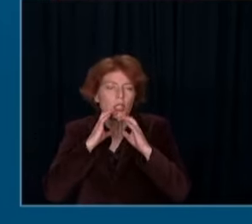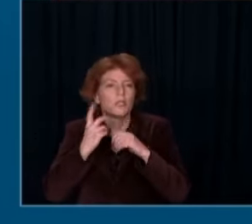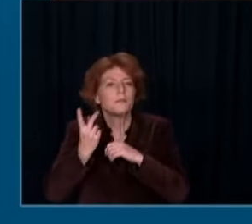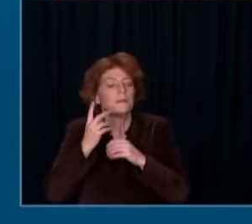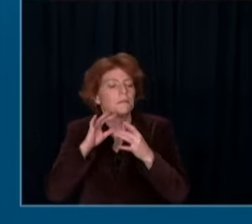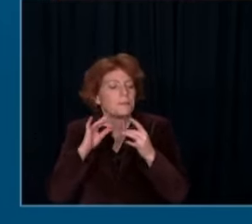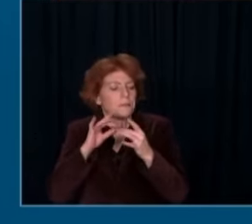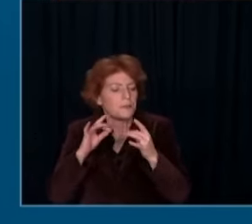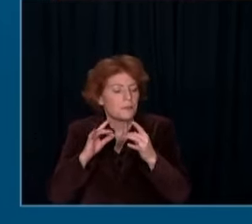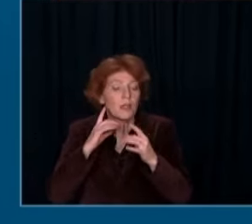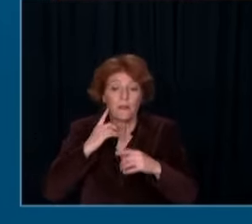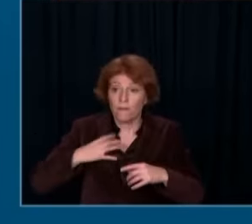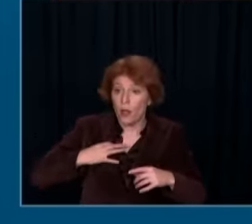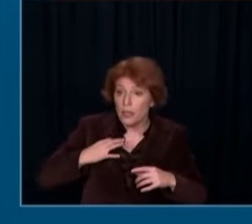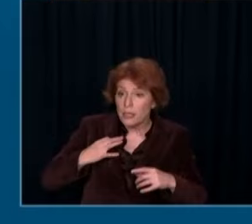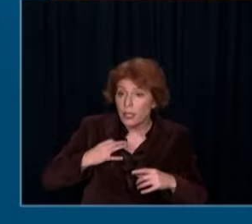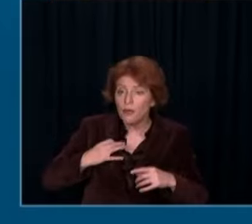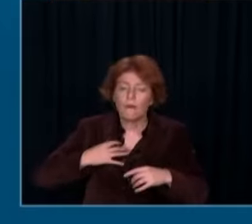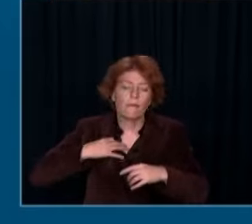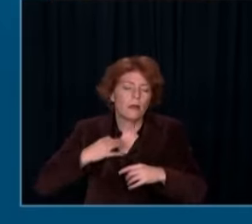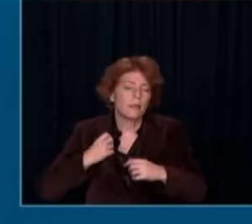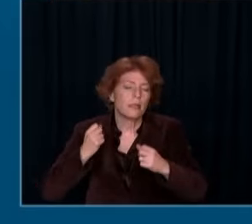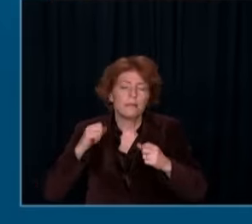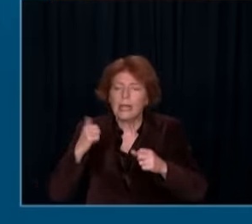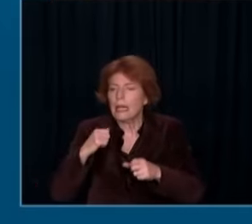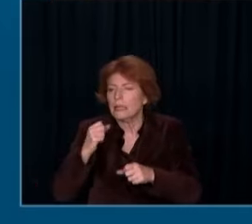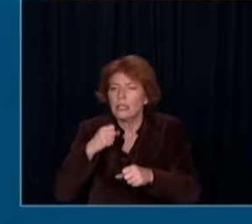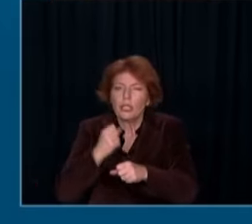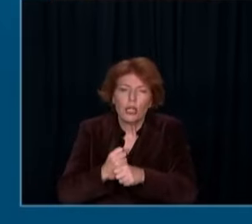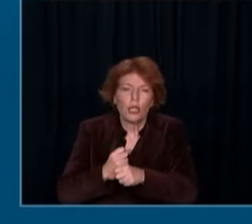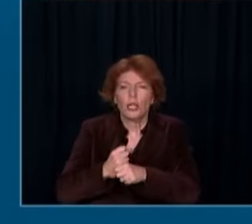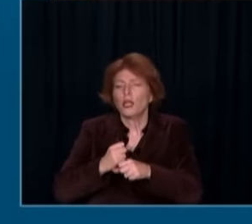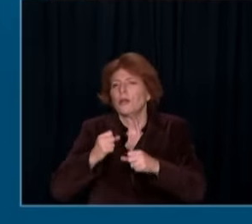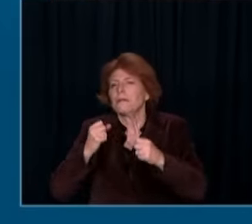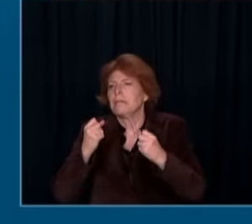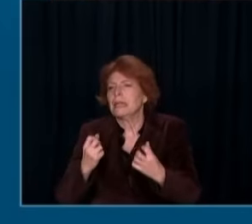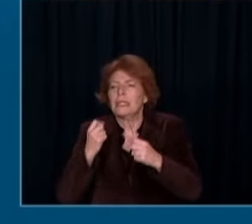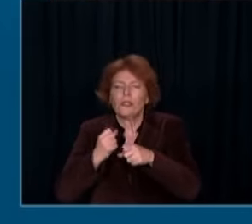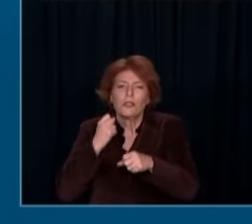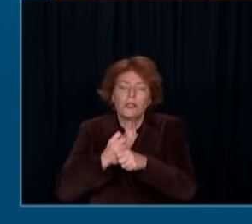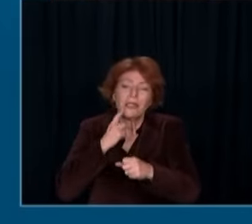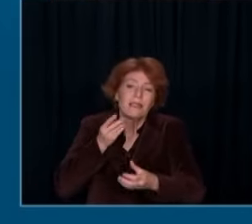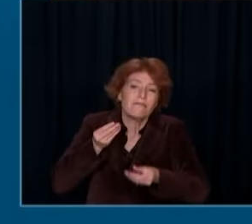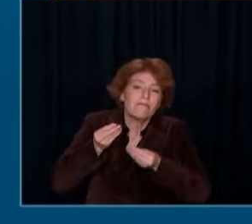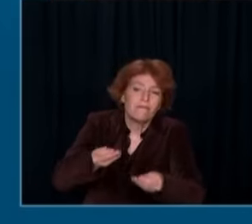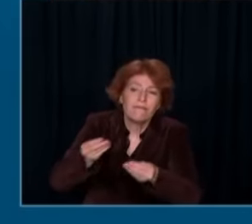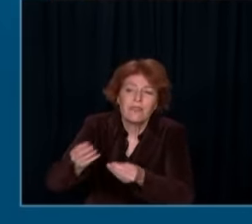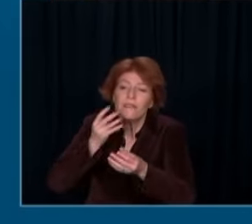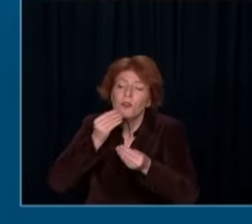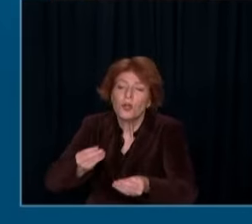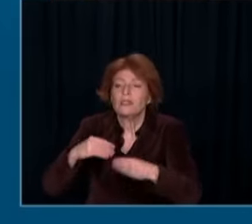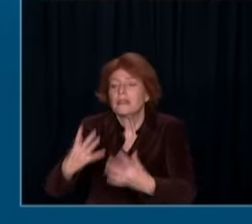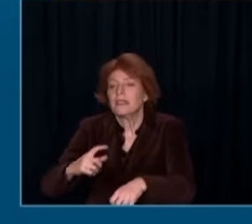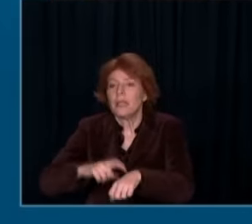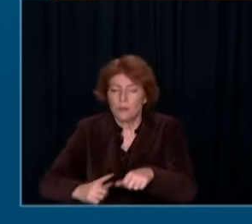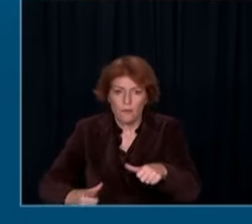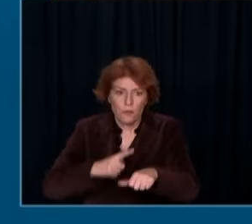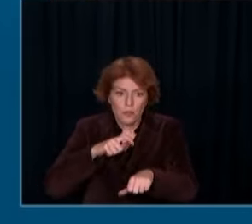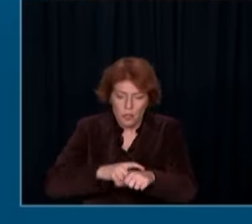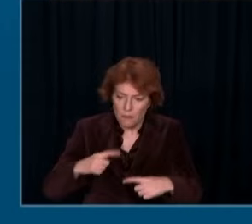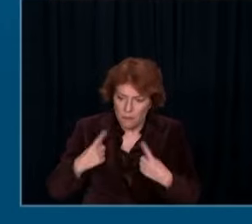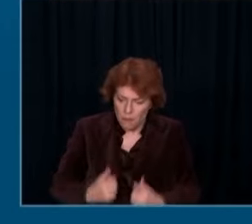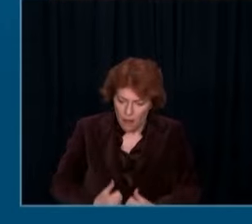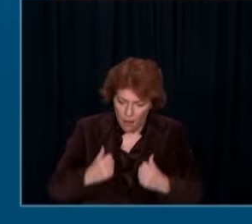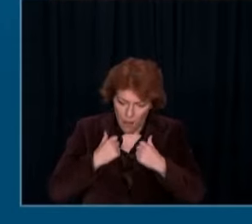She talked about how she volunteers, and she's volunteered for decades at the food bank, even giving food, volunteering her time. And she said, for the first time in my